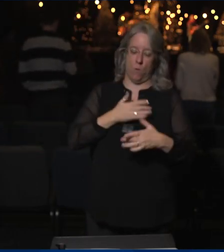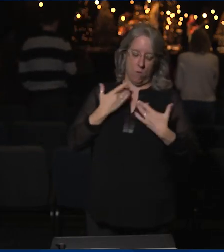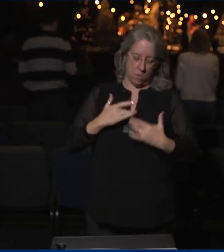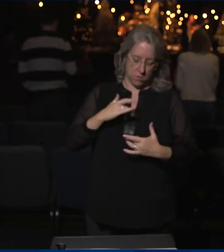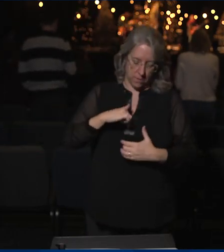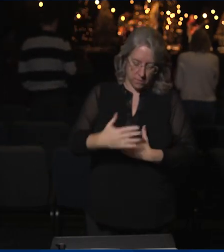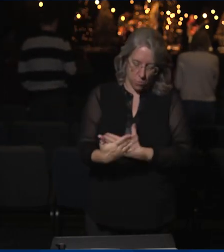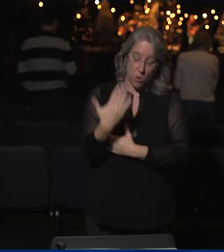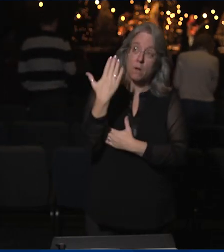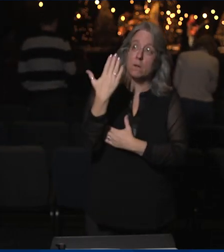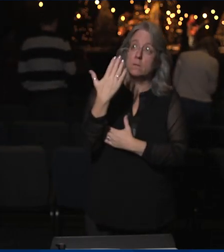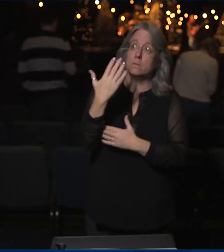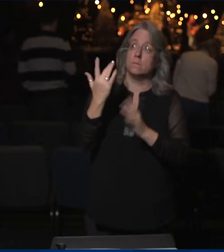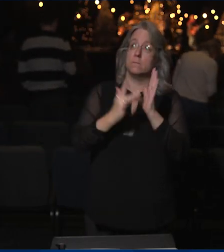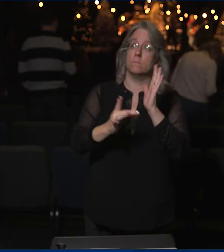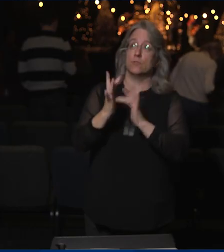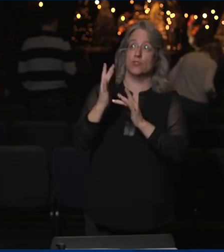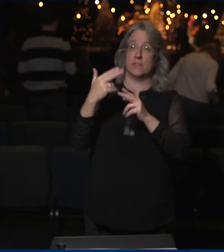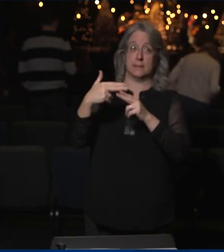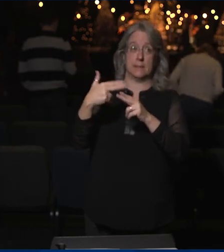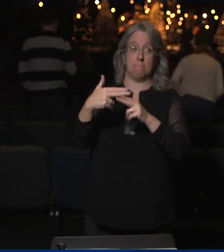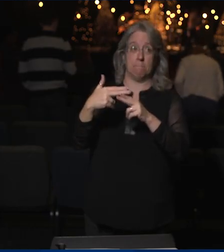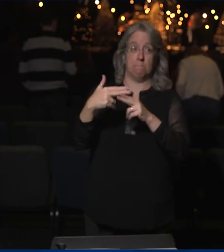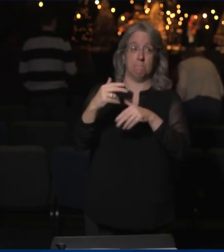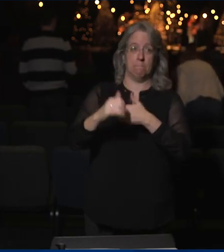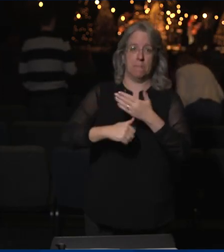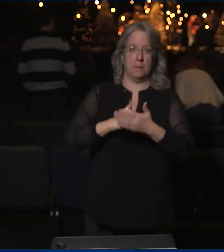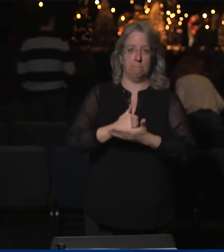name, amen.